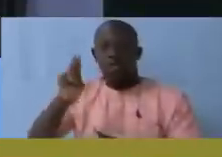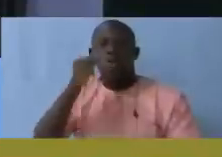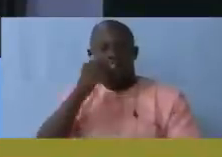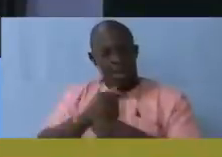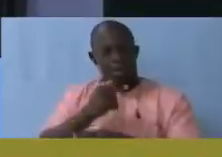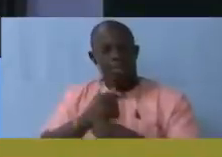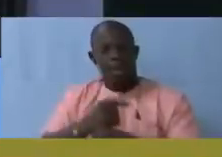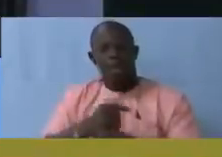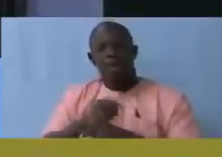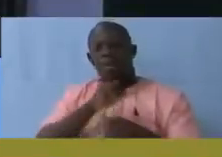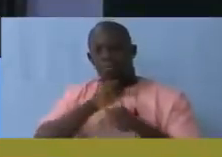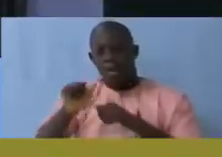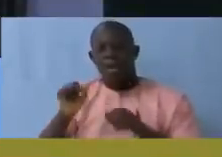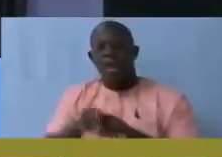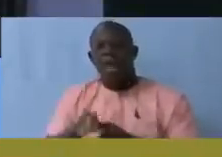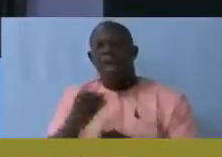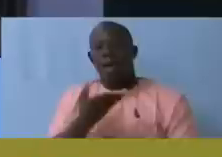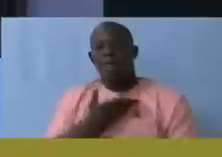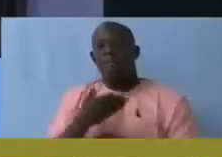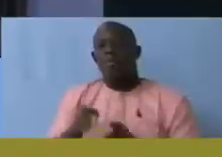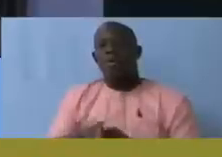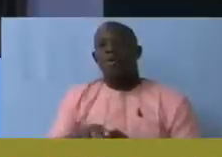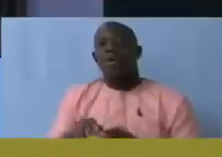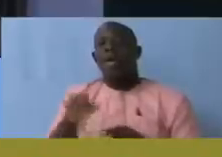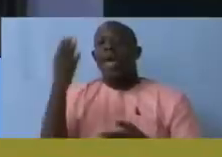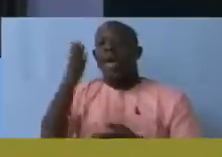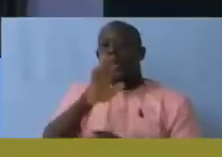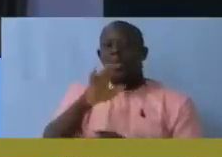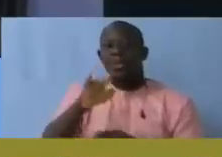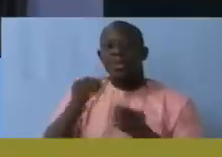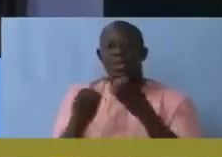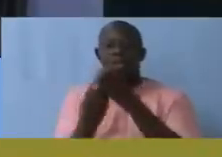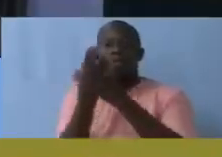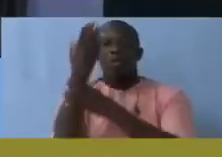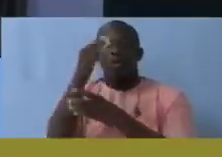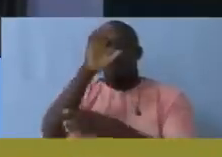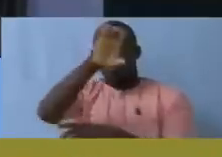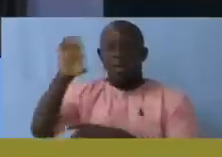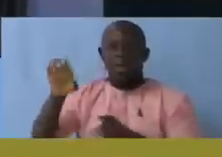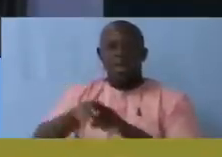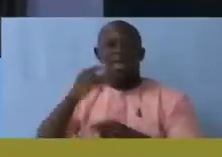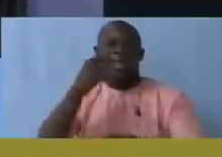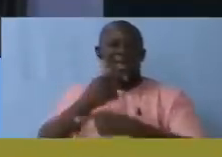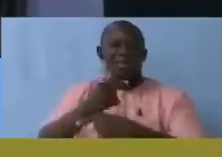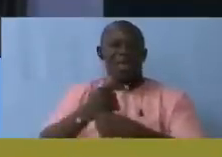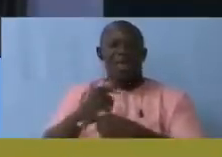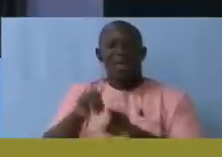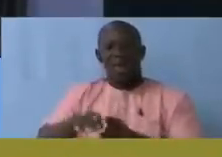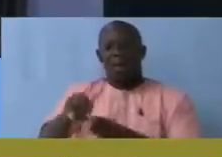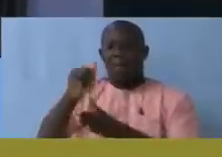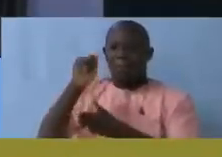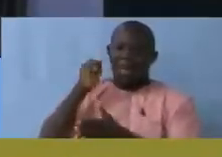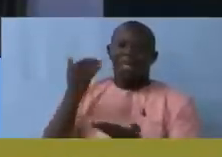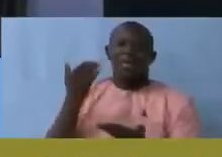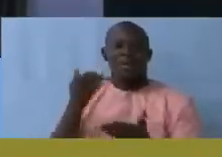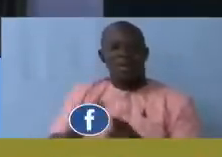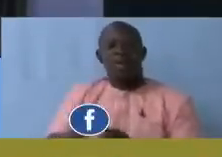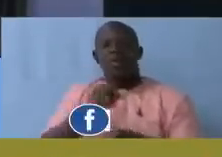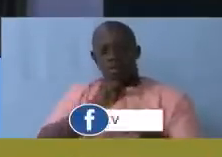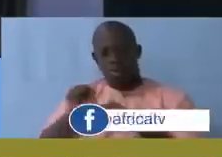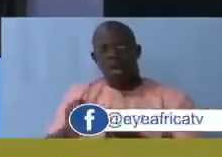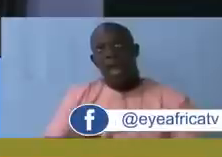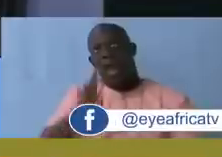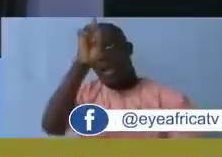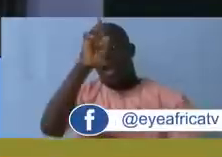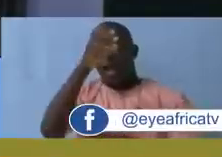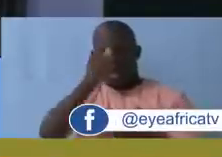lacked everything, and we are far behind of any developing country in that continent. So may Allah help us